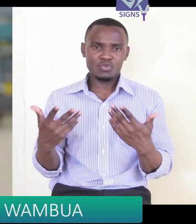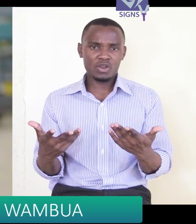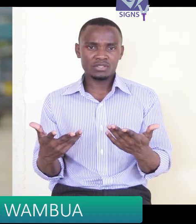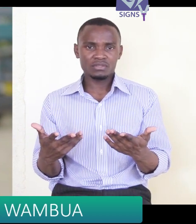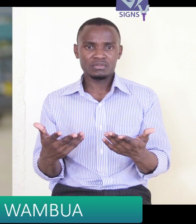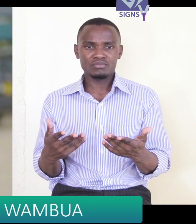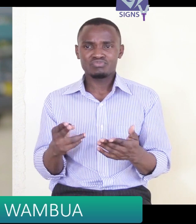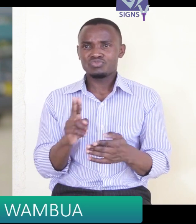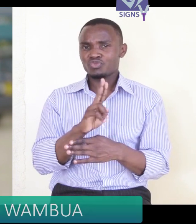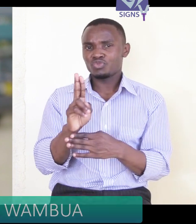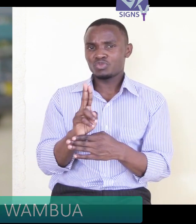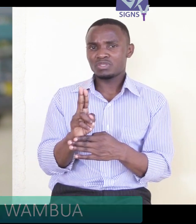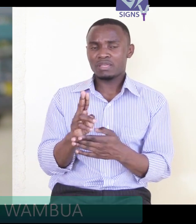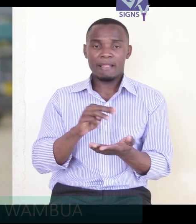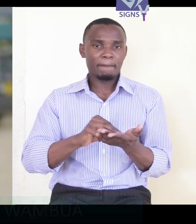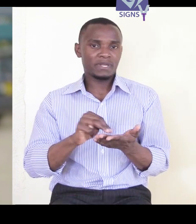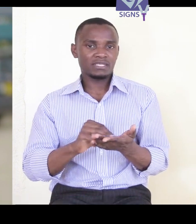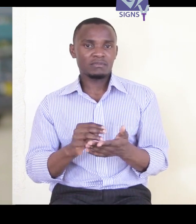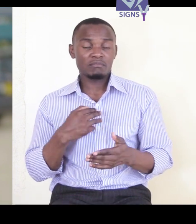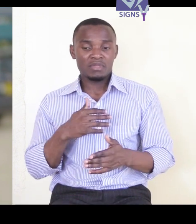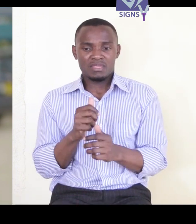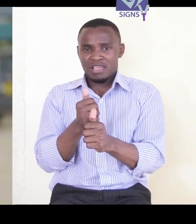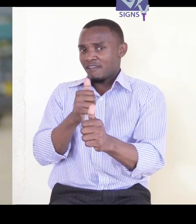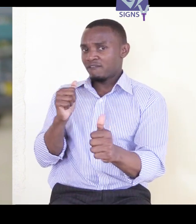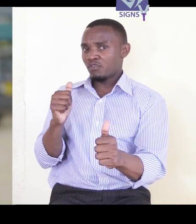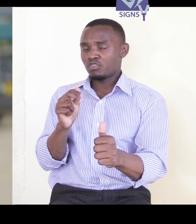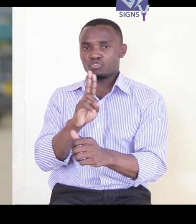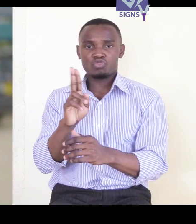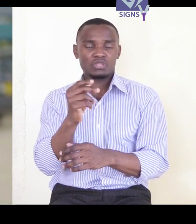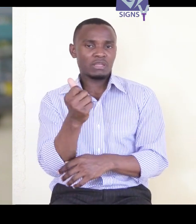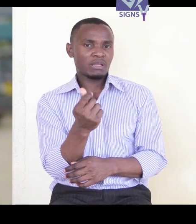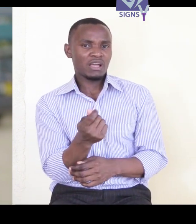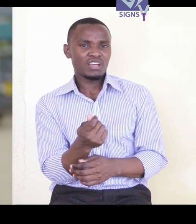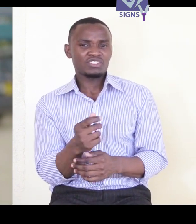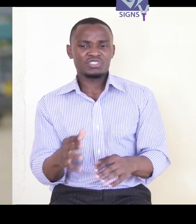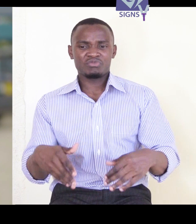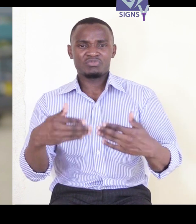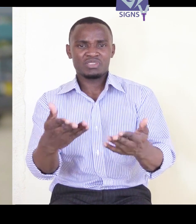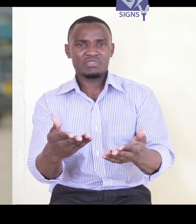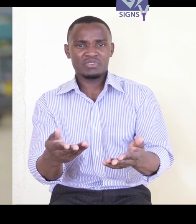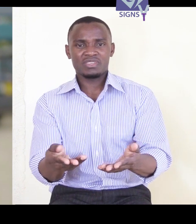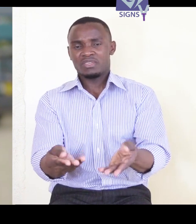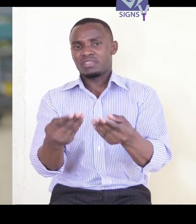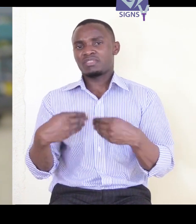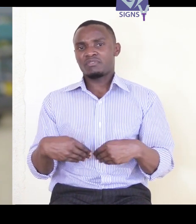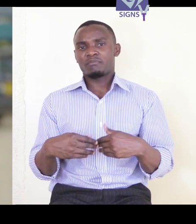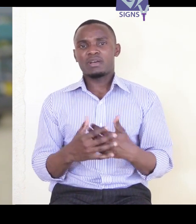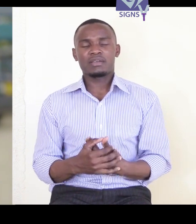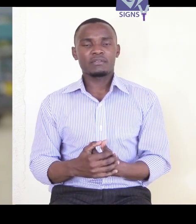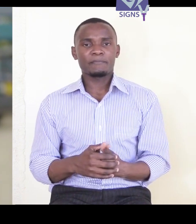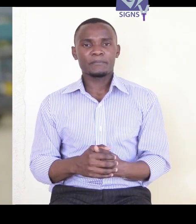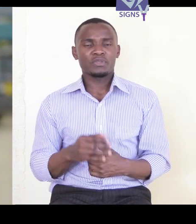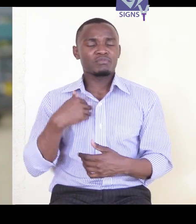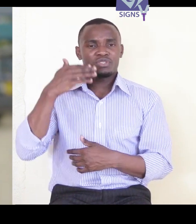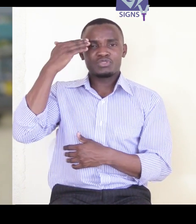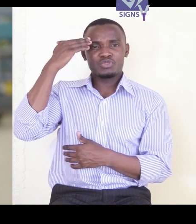they are encouraging cashless. Therefore, I avoid handling cash, giving the money to